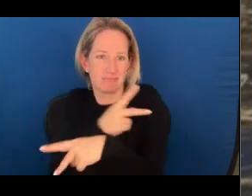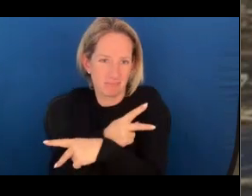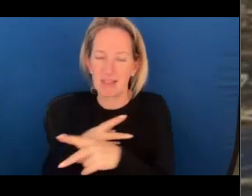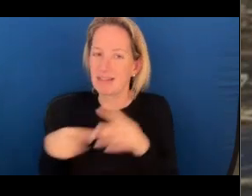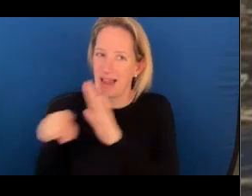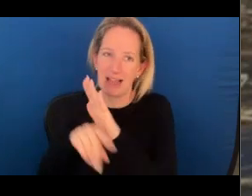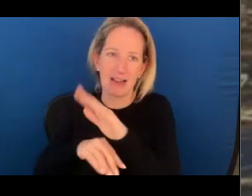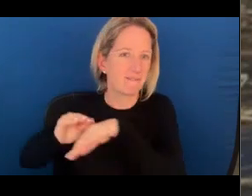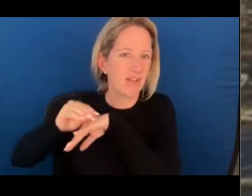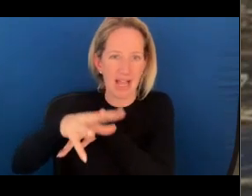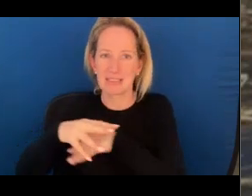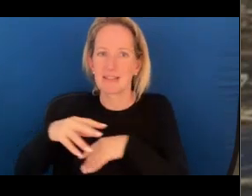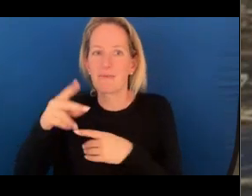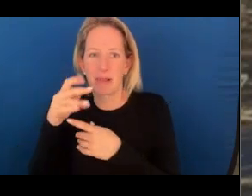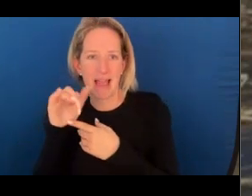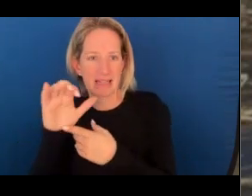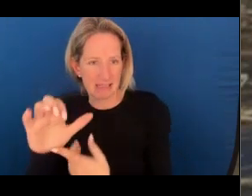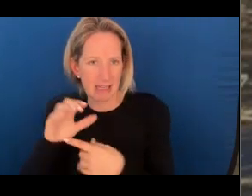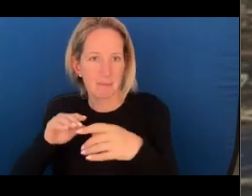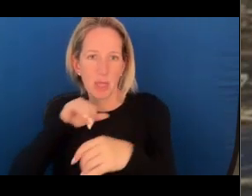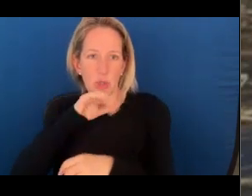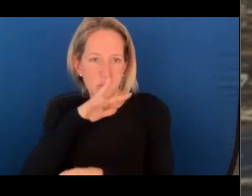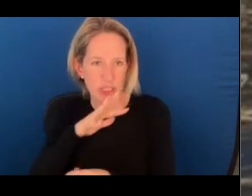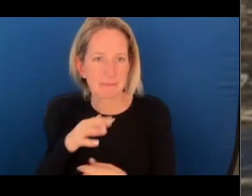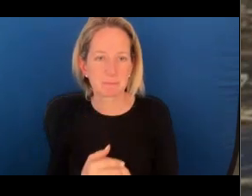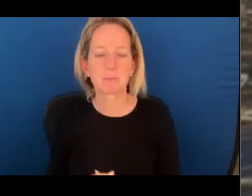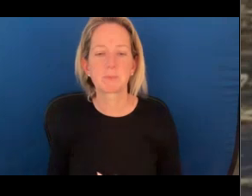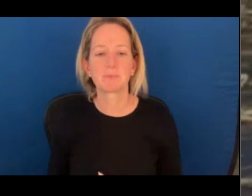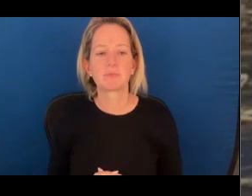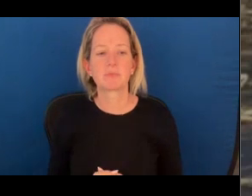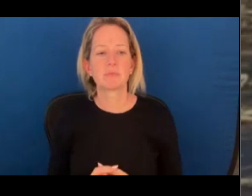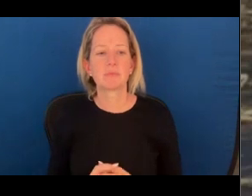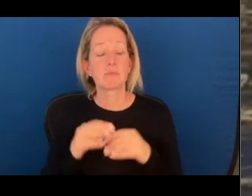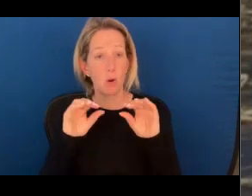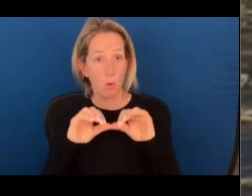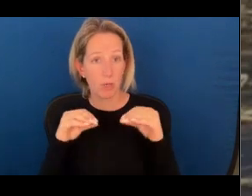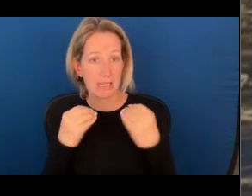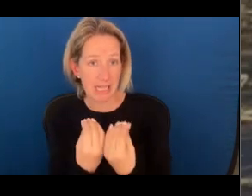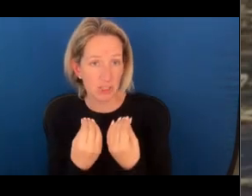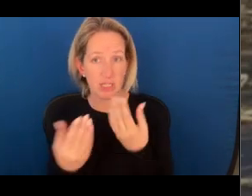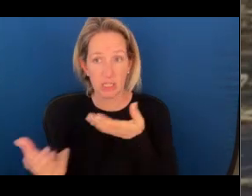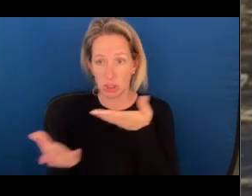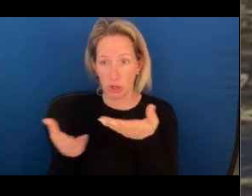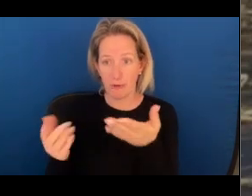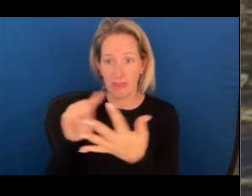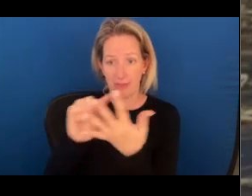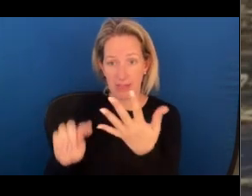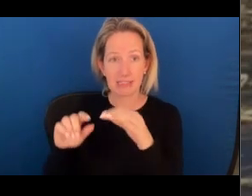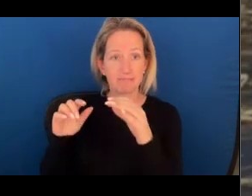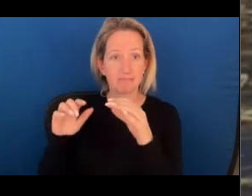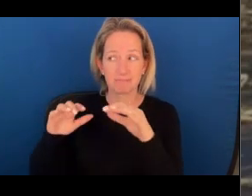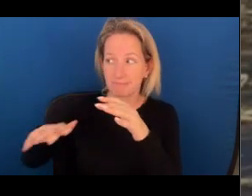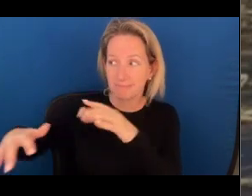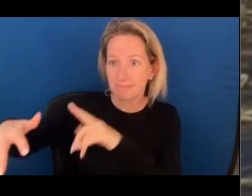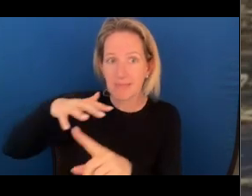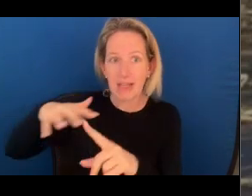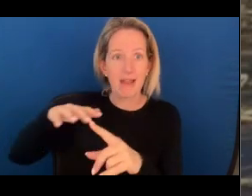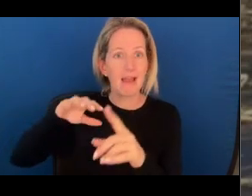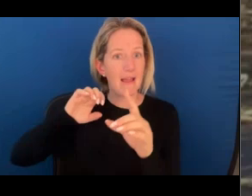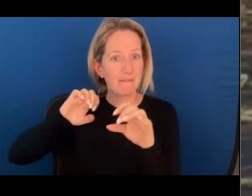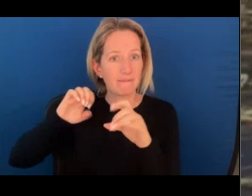its life cycle. And organizations that are serving these areas and groups, such as environmental justice groups,